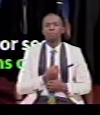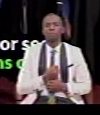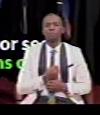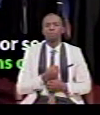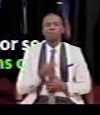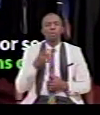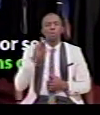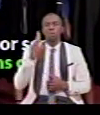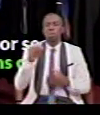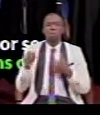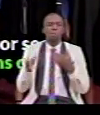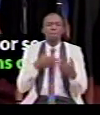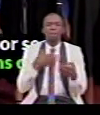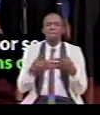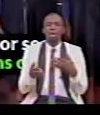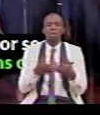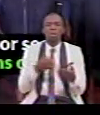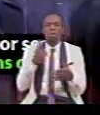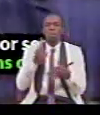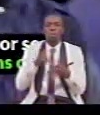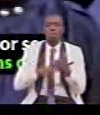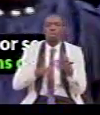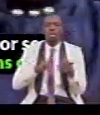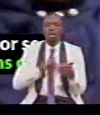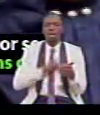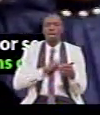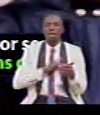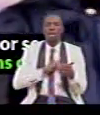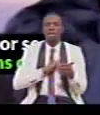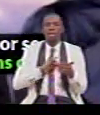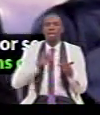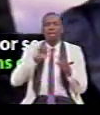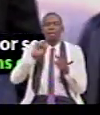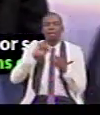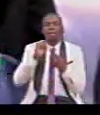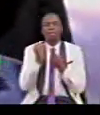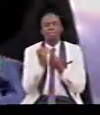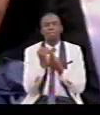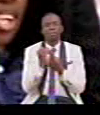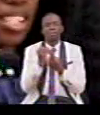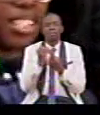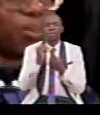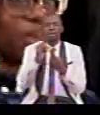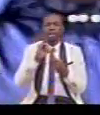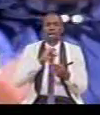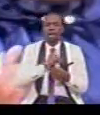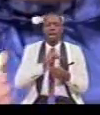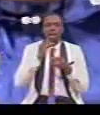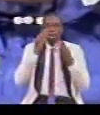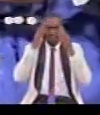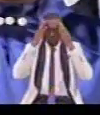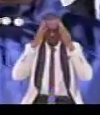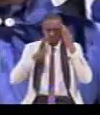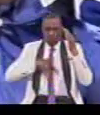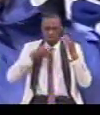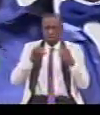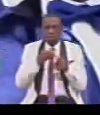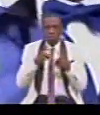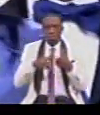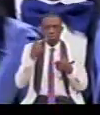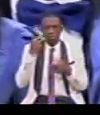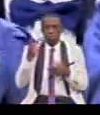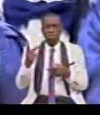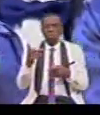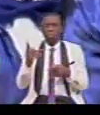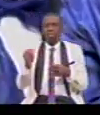No matter what the circumstances, what I feel or see, the Lord is walking mightily in